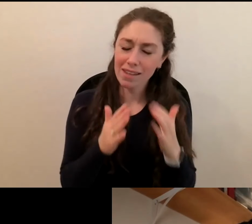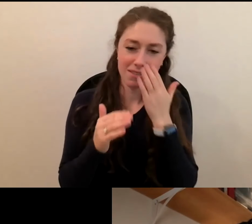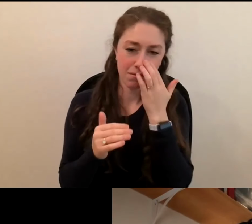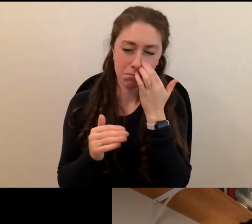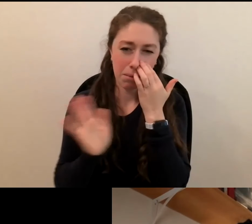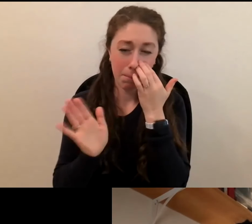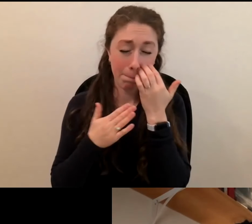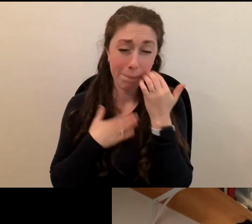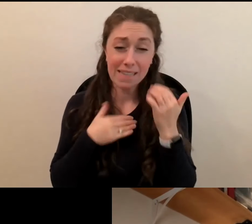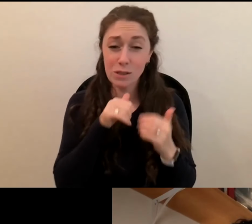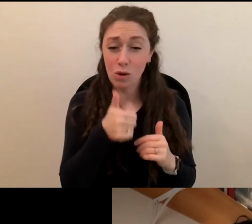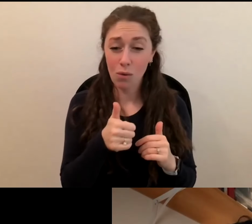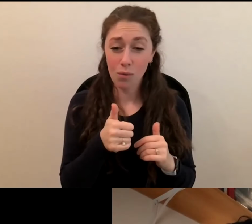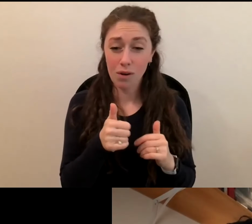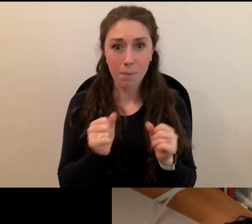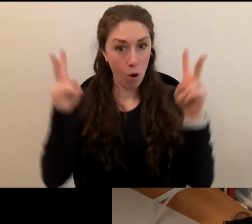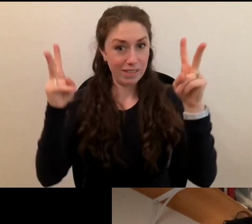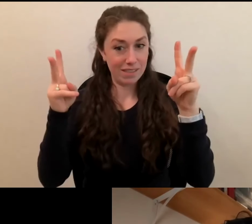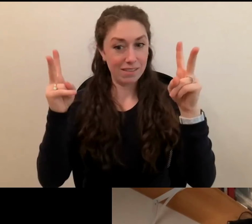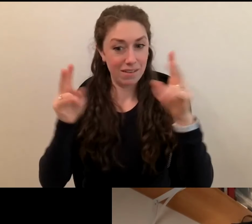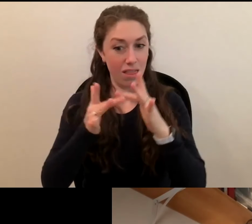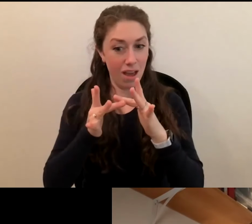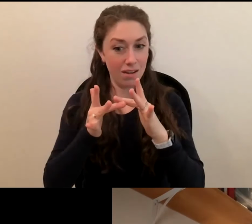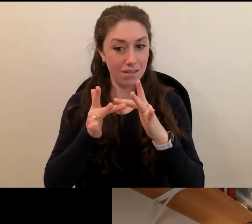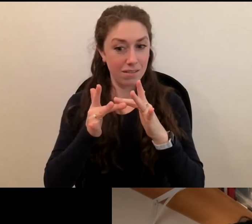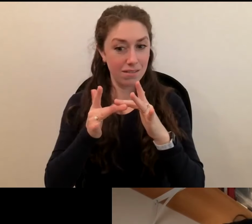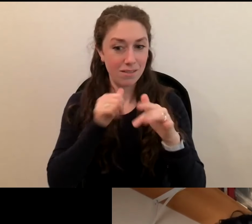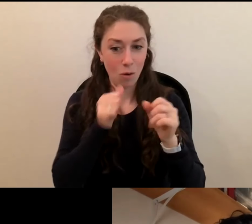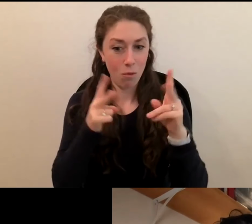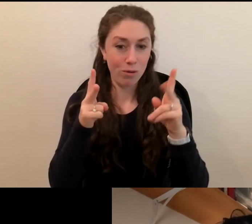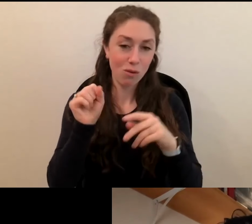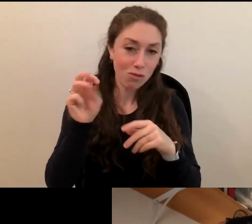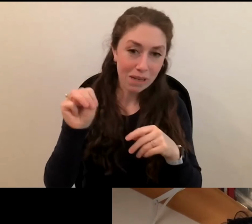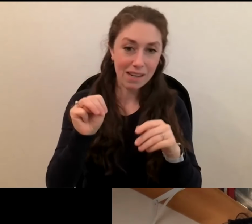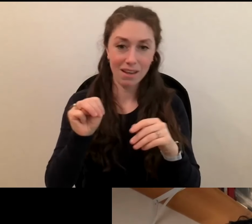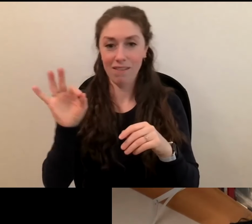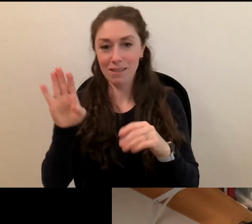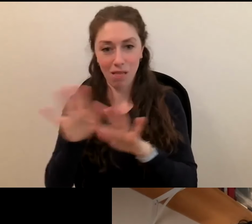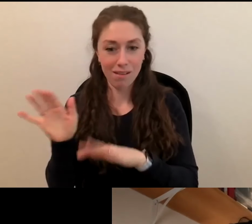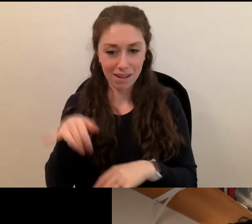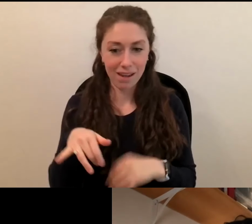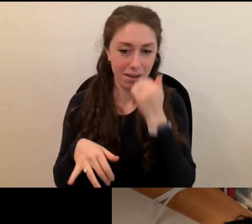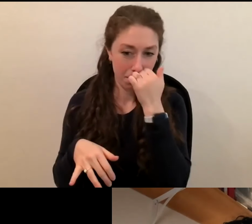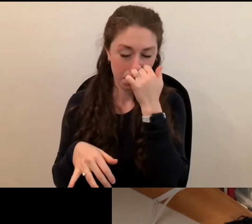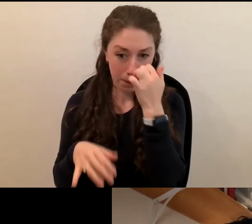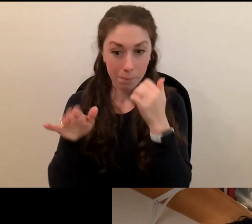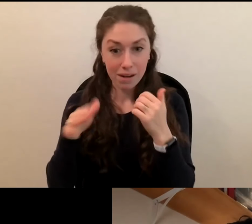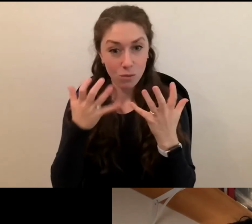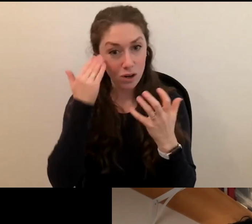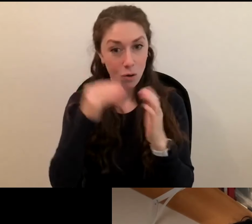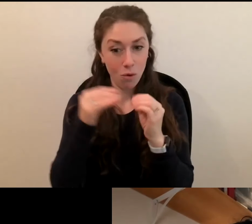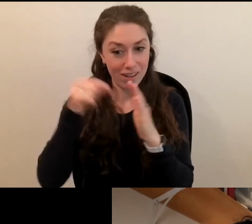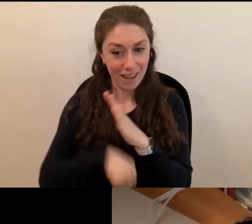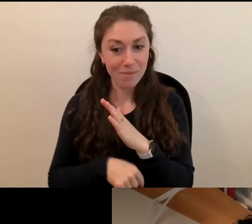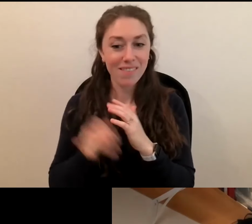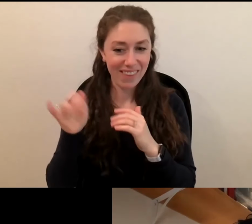that you don't post it online before we actually announce it tomorrow. But if you want to know more in depth what we've been working